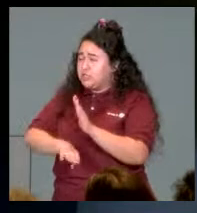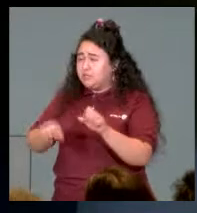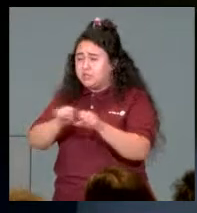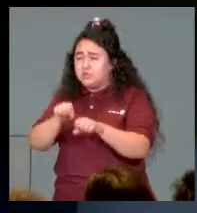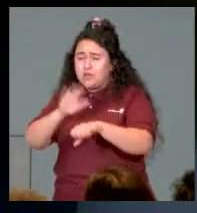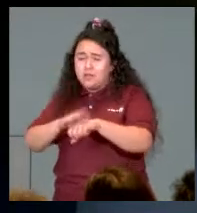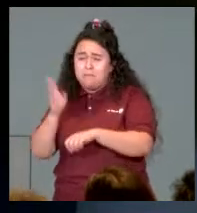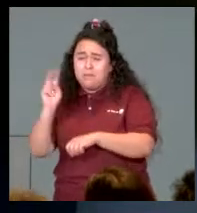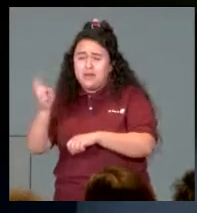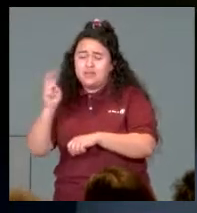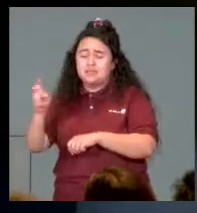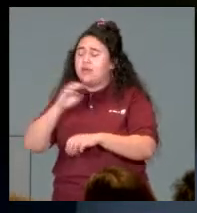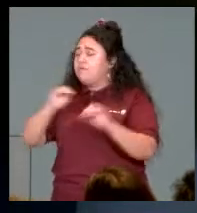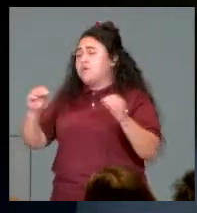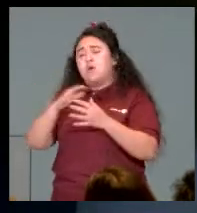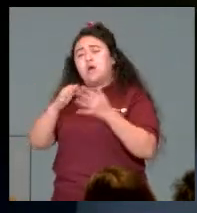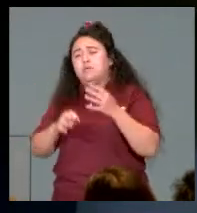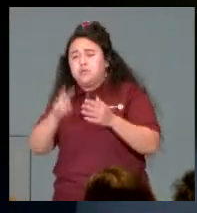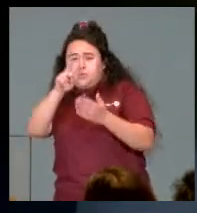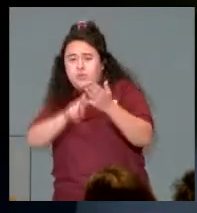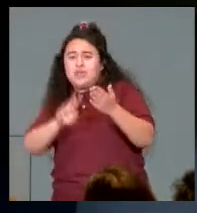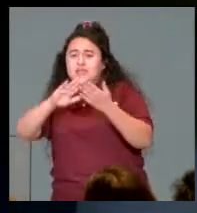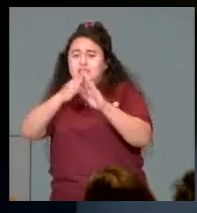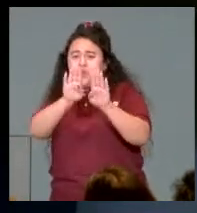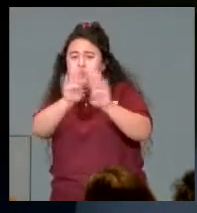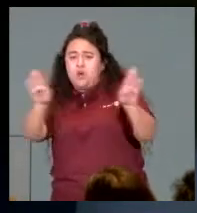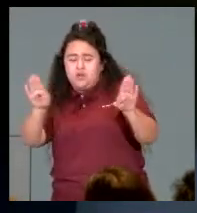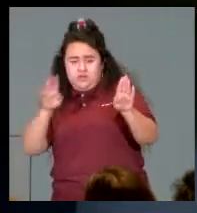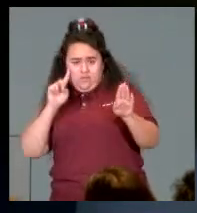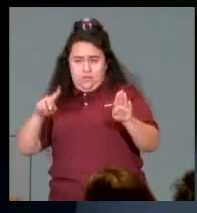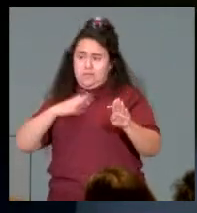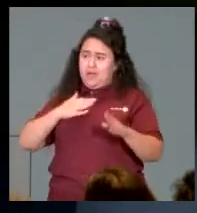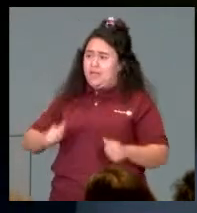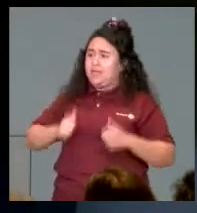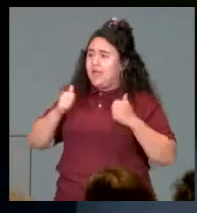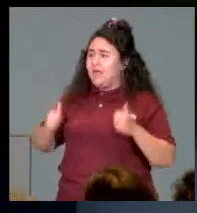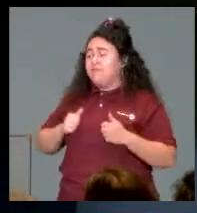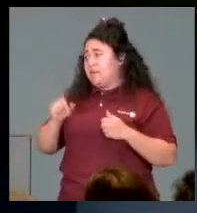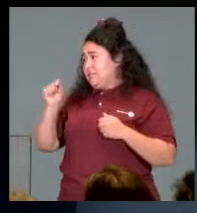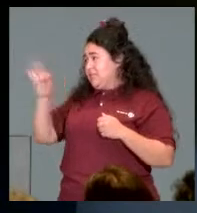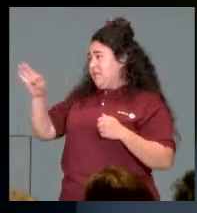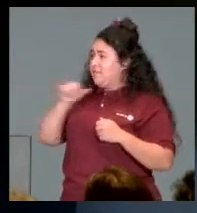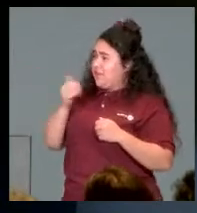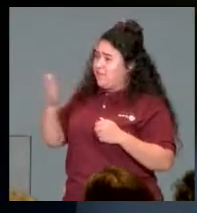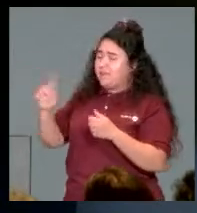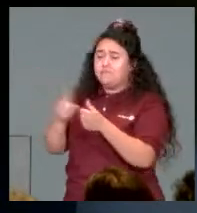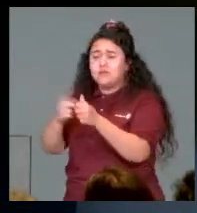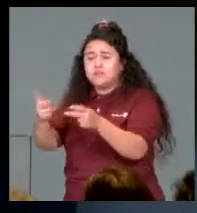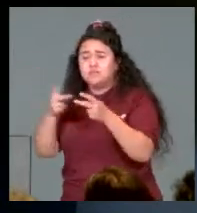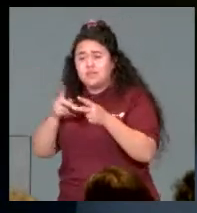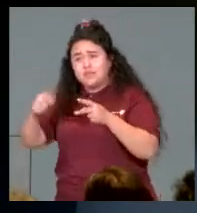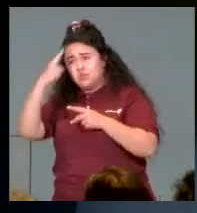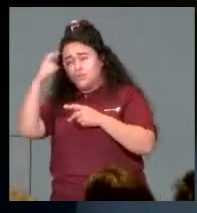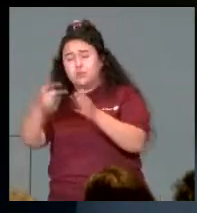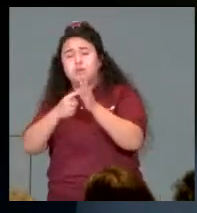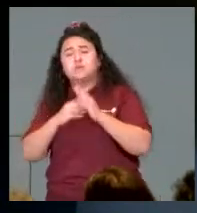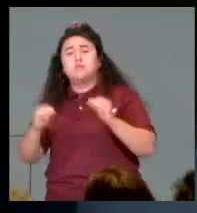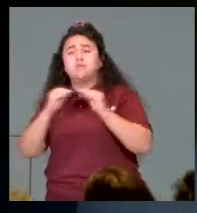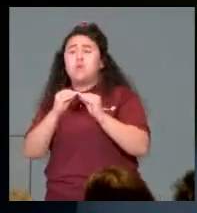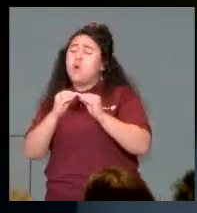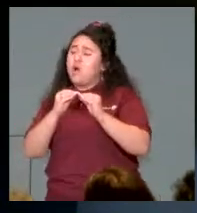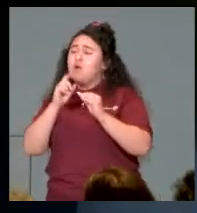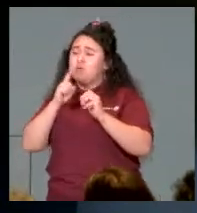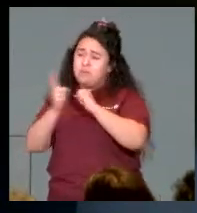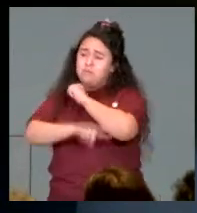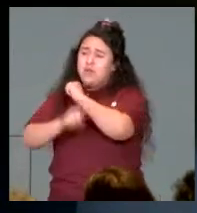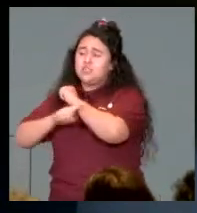I have no choice but to read the city walls for signs of my life. You know, apparently too much of San Francisco was not there in the first place. This dream requires more condemned Africans, or put